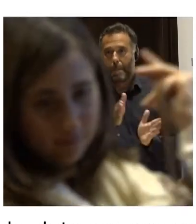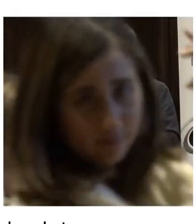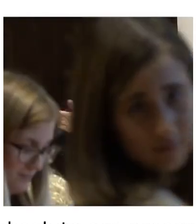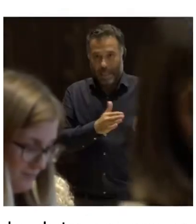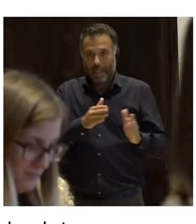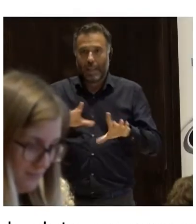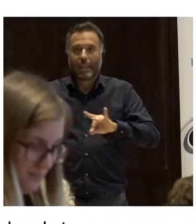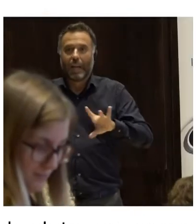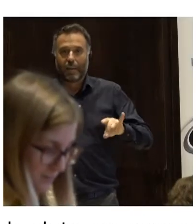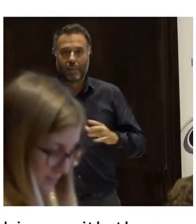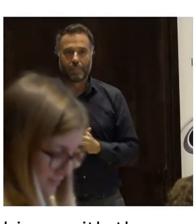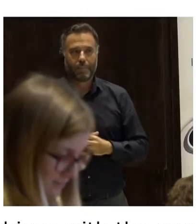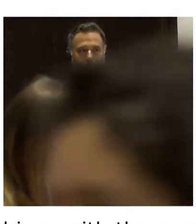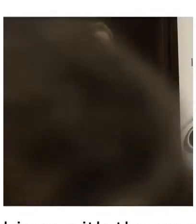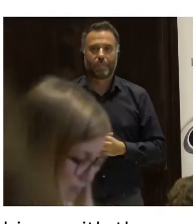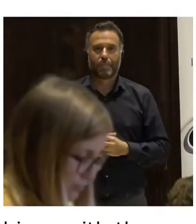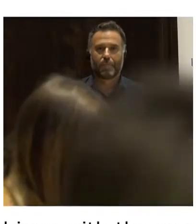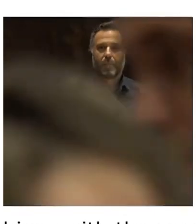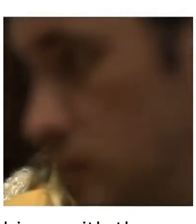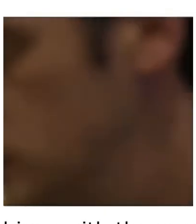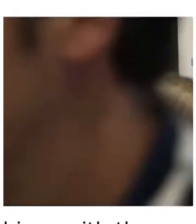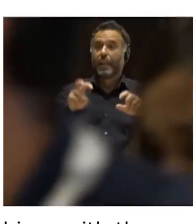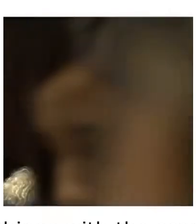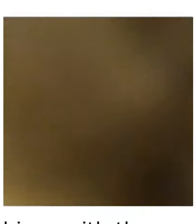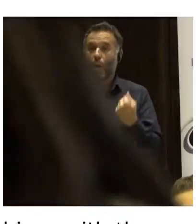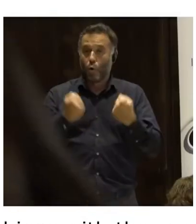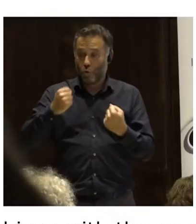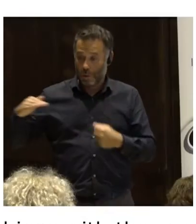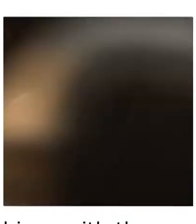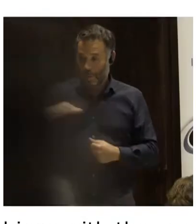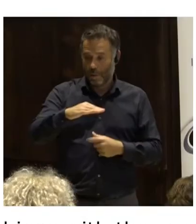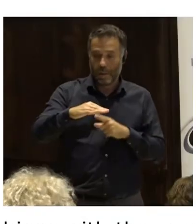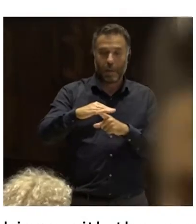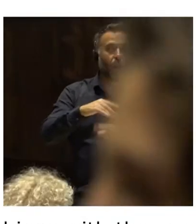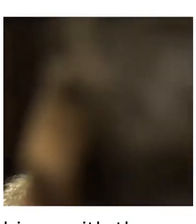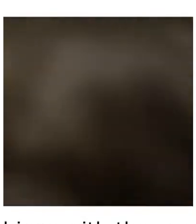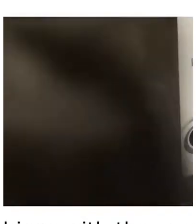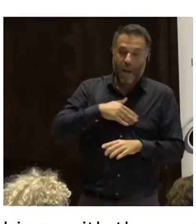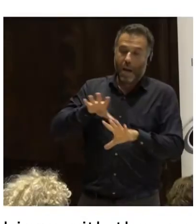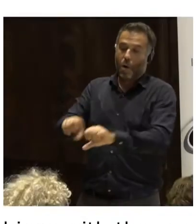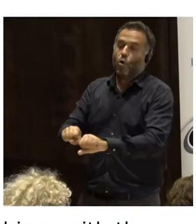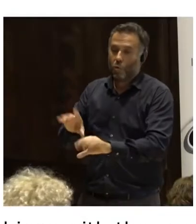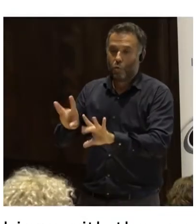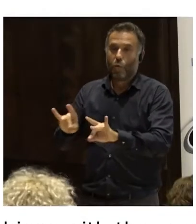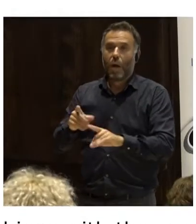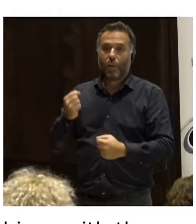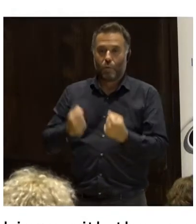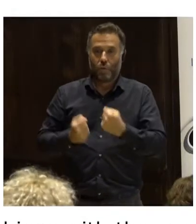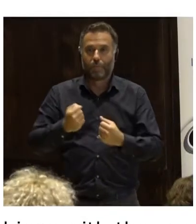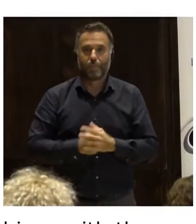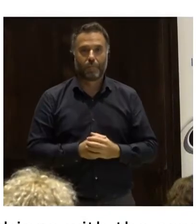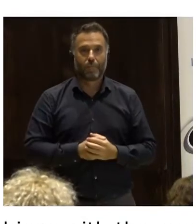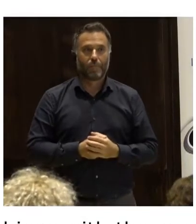really wanted to play and not Exercise. making other things. So that's another interesting